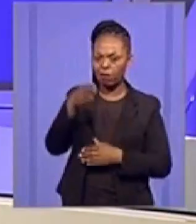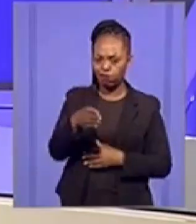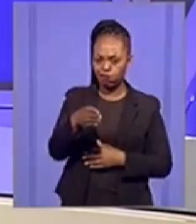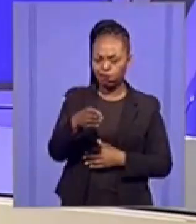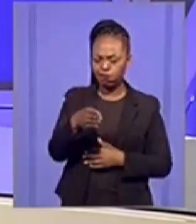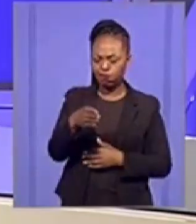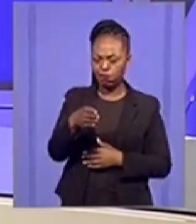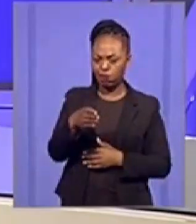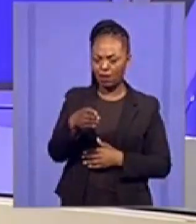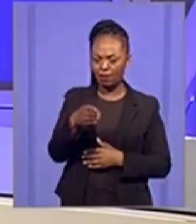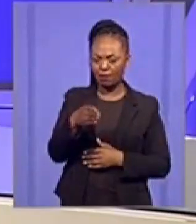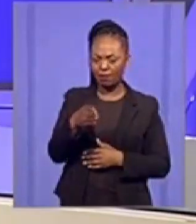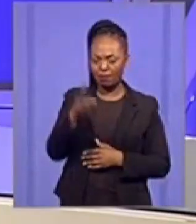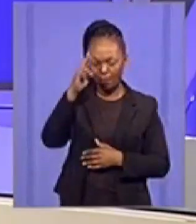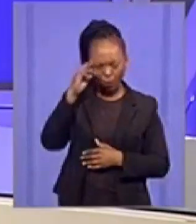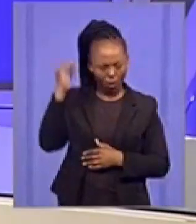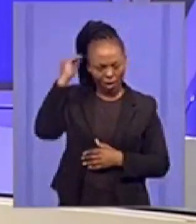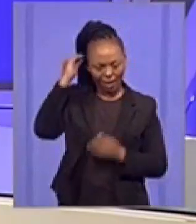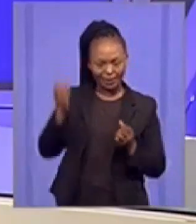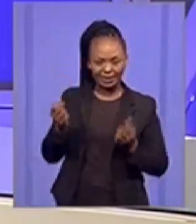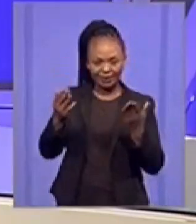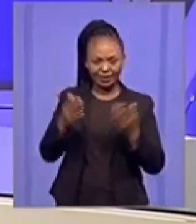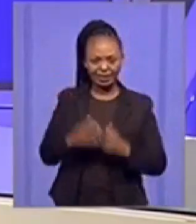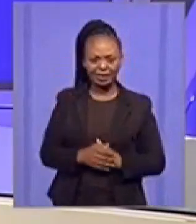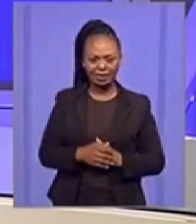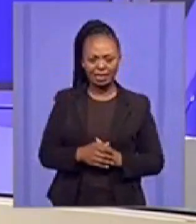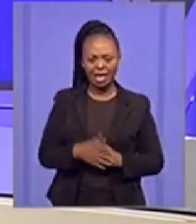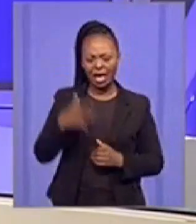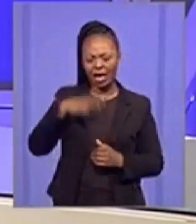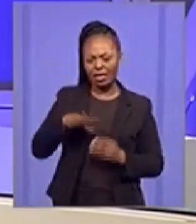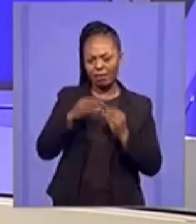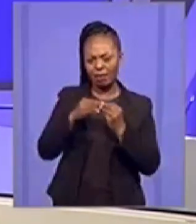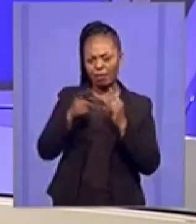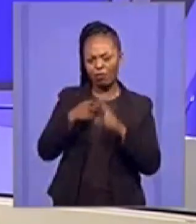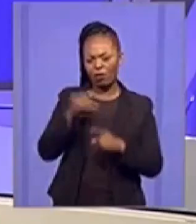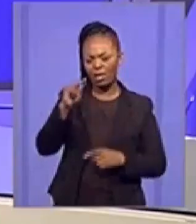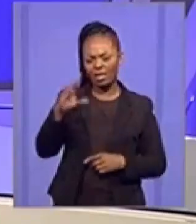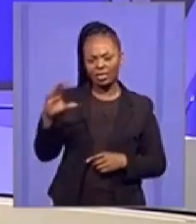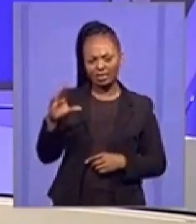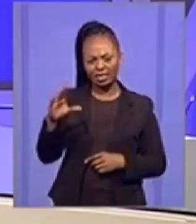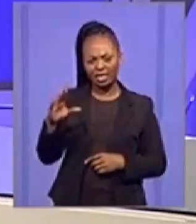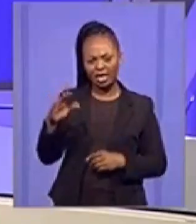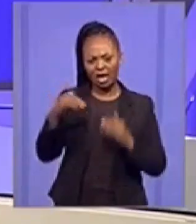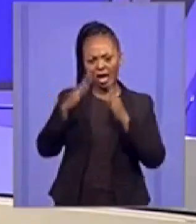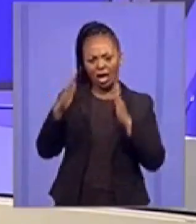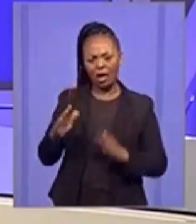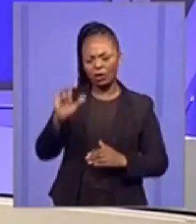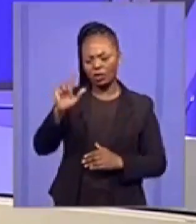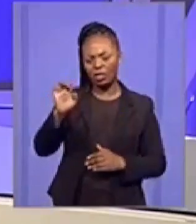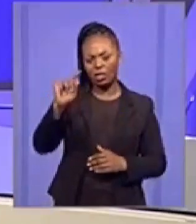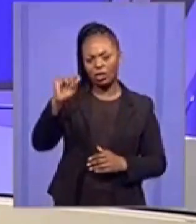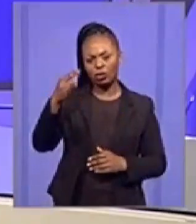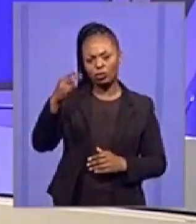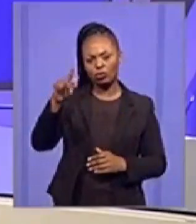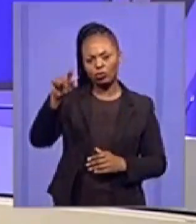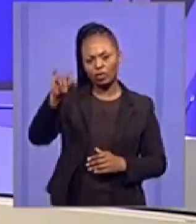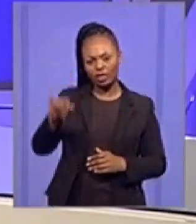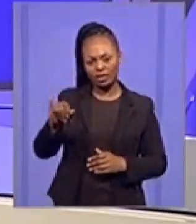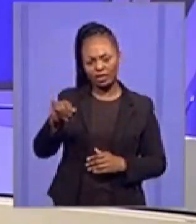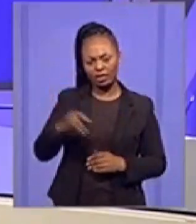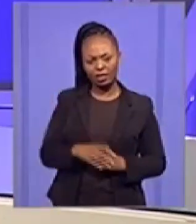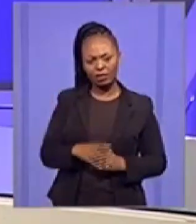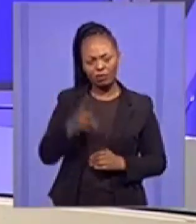ona na ho se ho teng ditho go tswa le thuli house tsa ANC tse tlileng mosebetsing wa sehopotso sa le Ntate